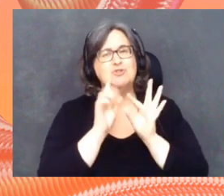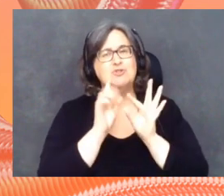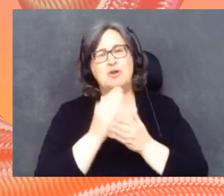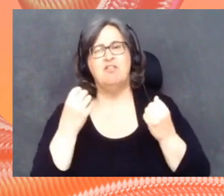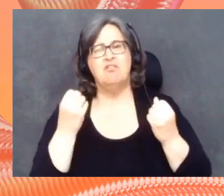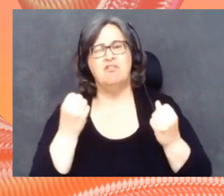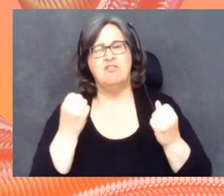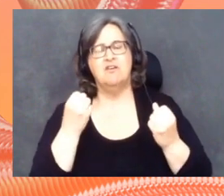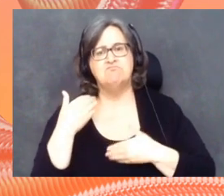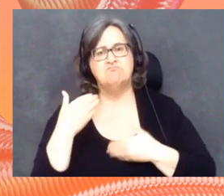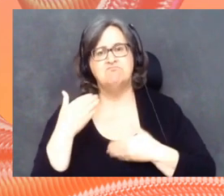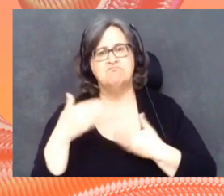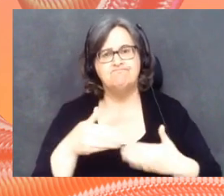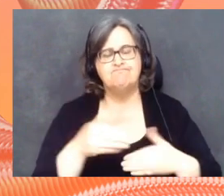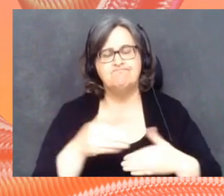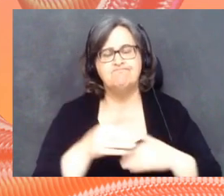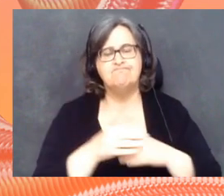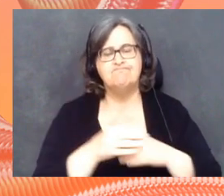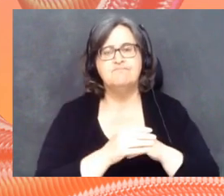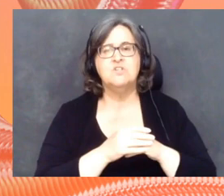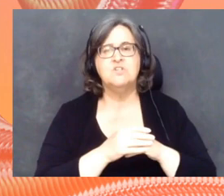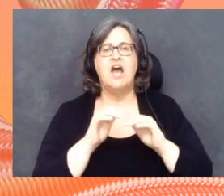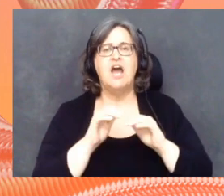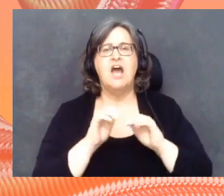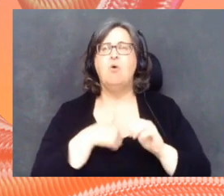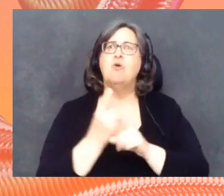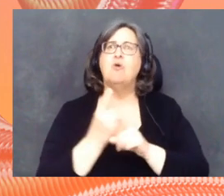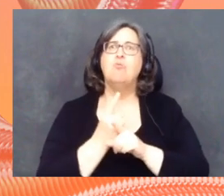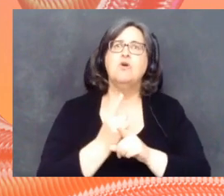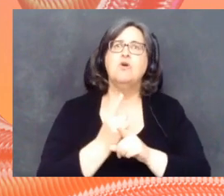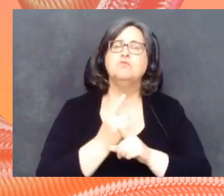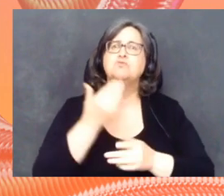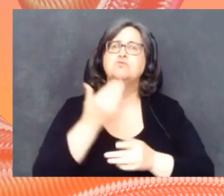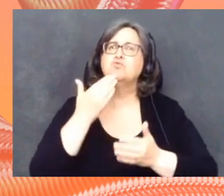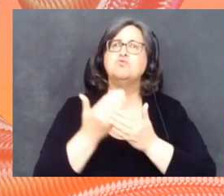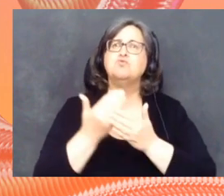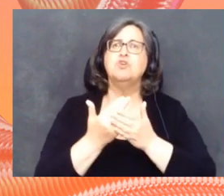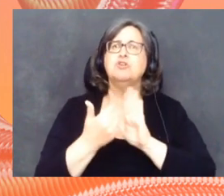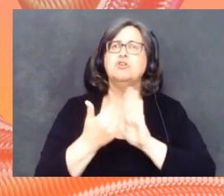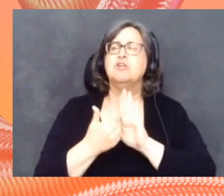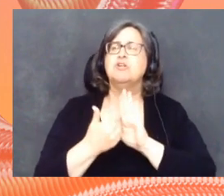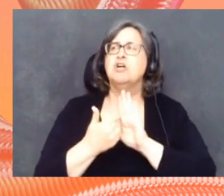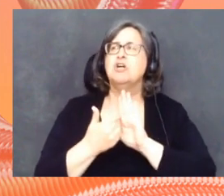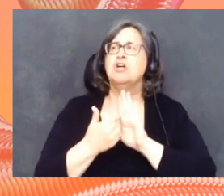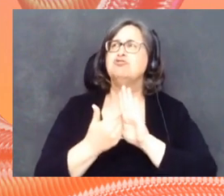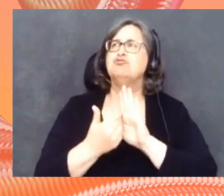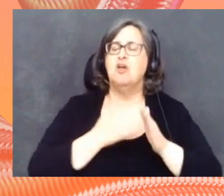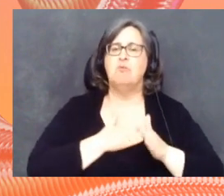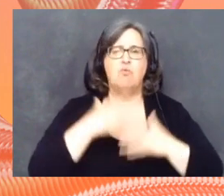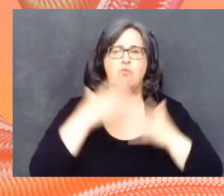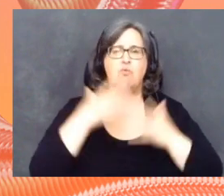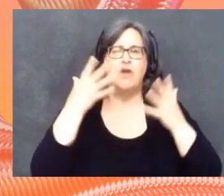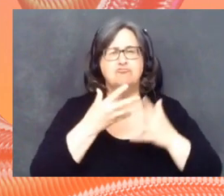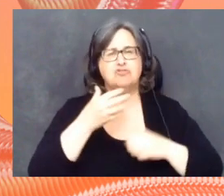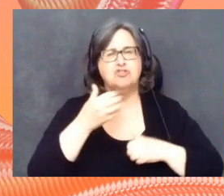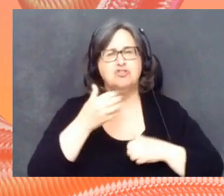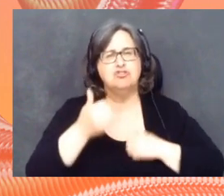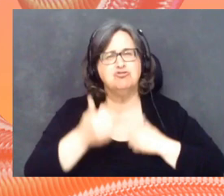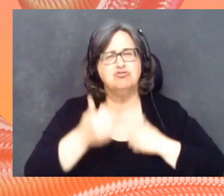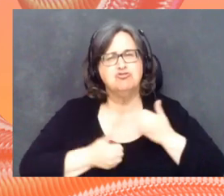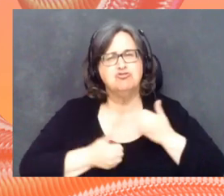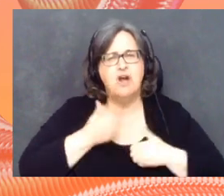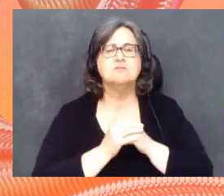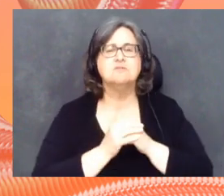I appropriately, righteously, and healthily channel my rage and aggression. Mm-hmm. And that is